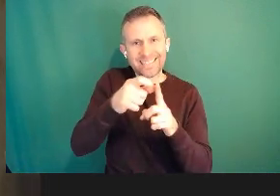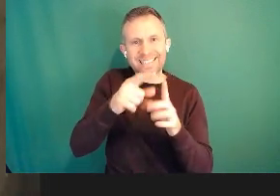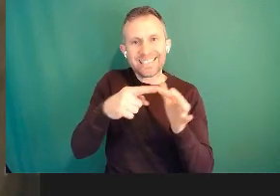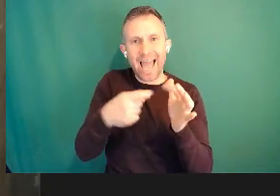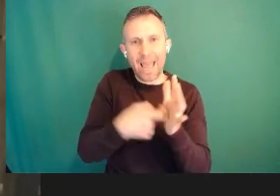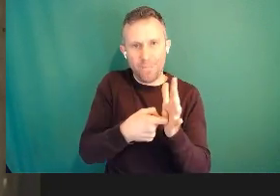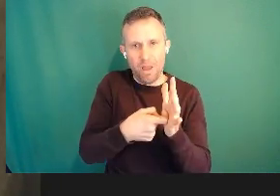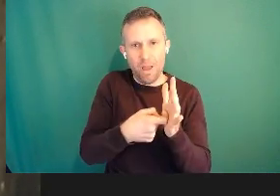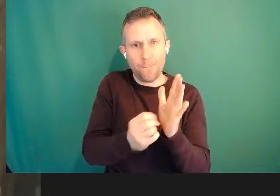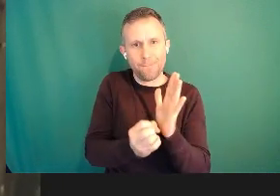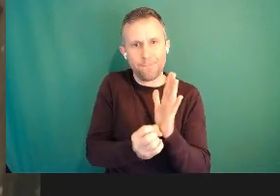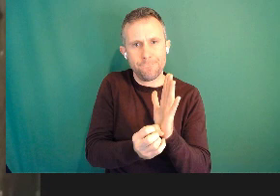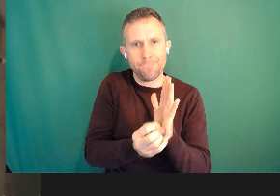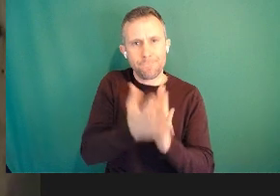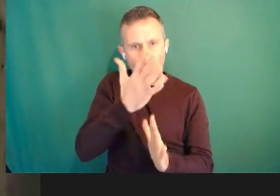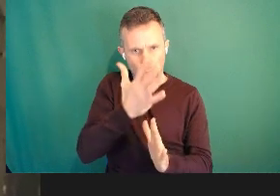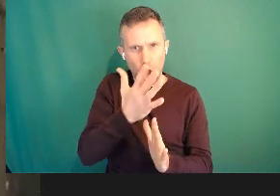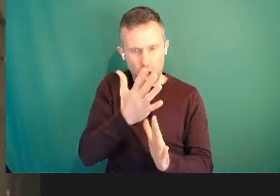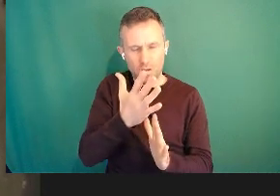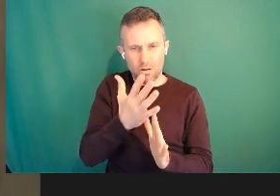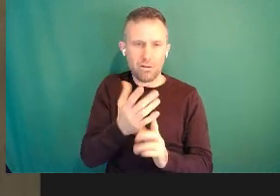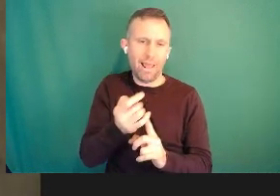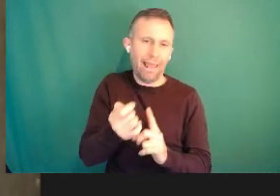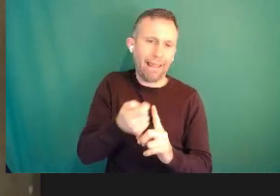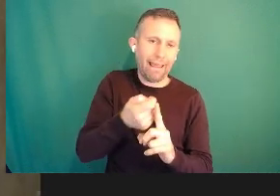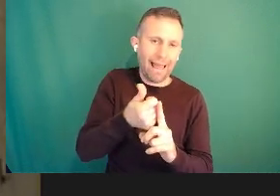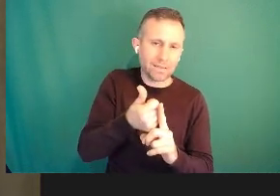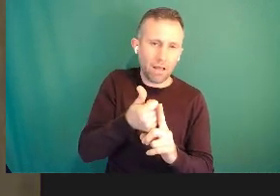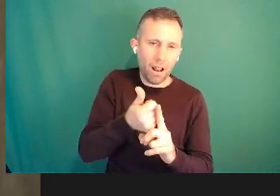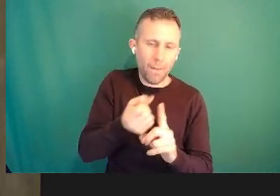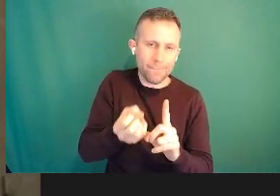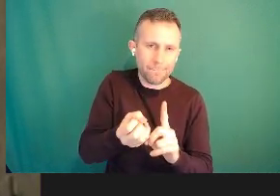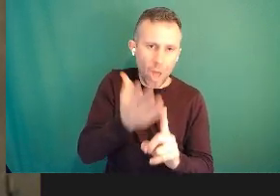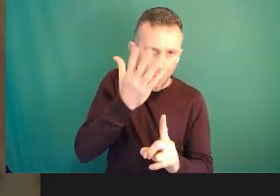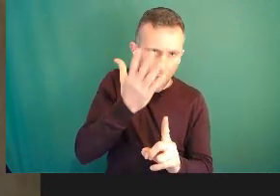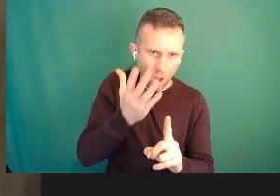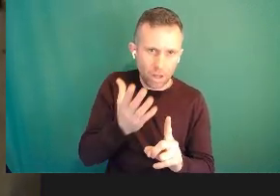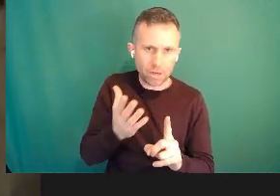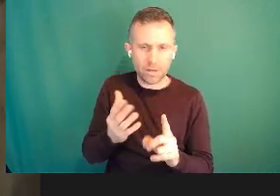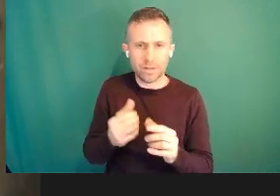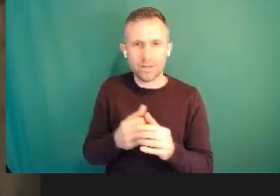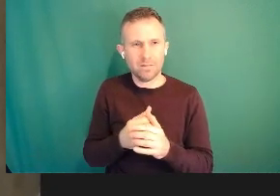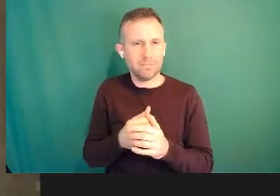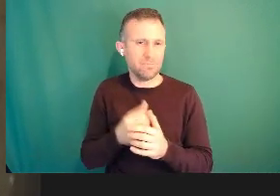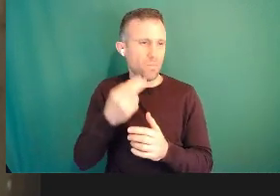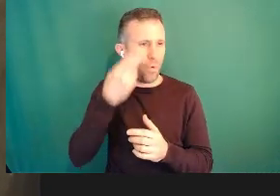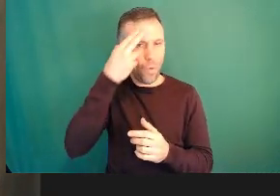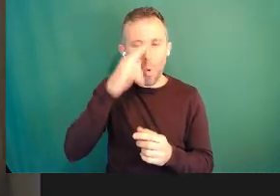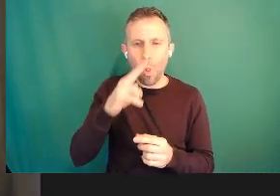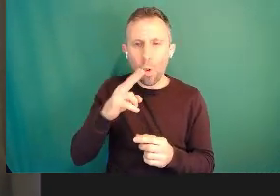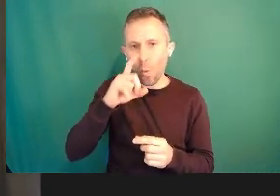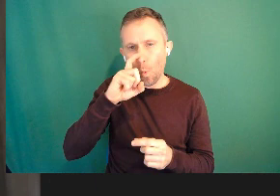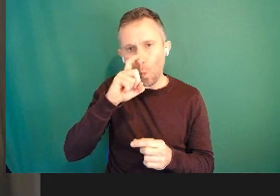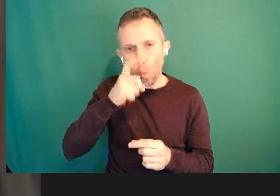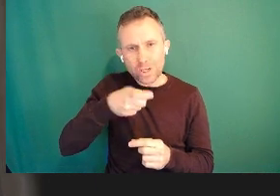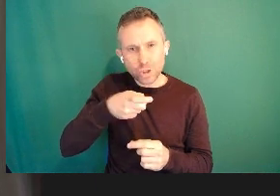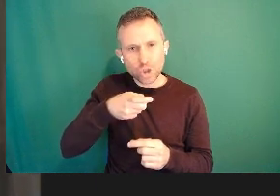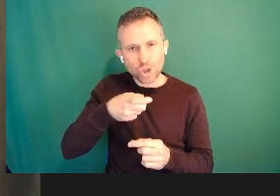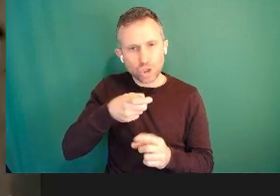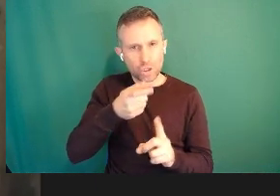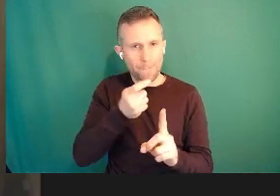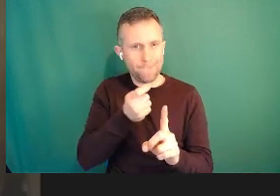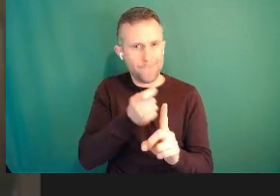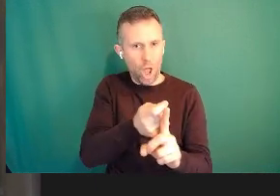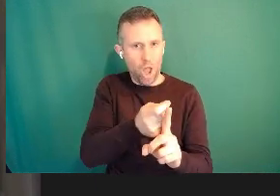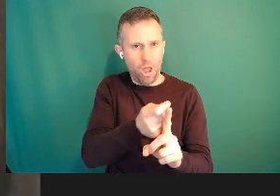be aparisaic marks, or witches' marks. And the thought behind taper burns, there's lots of